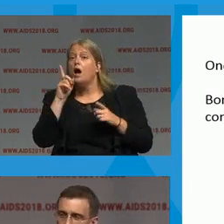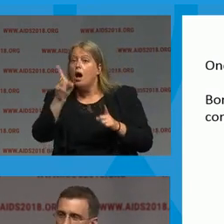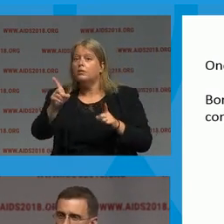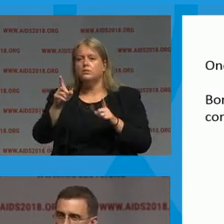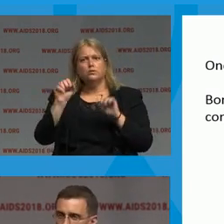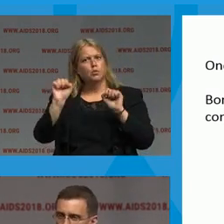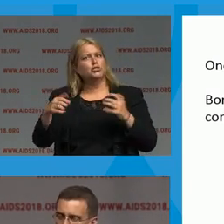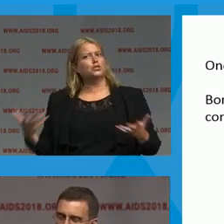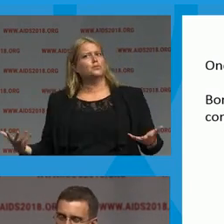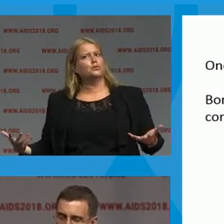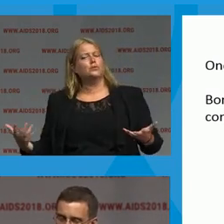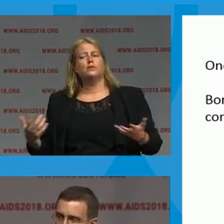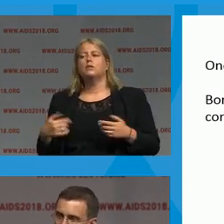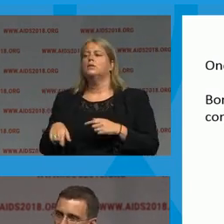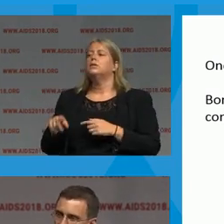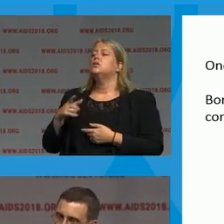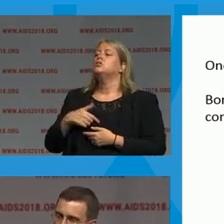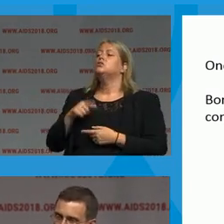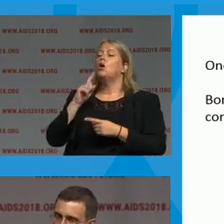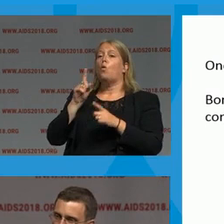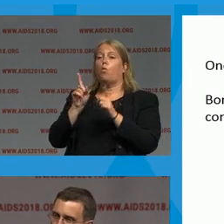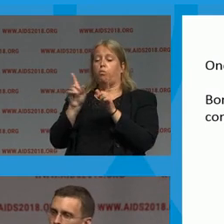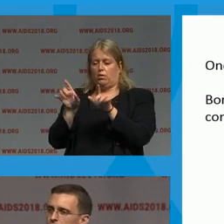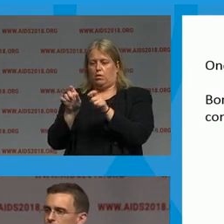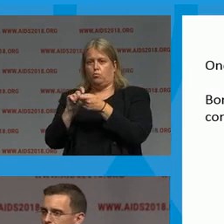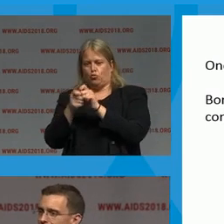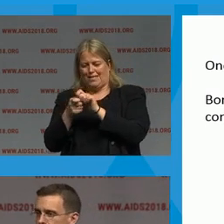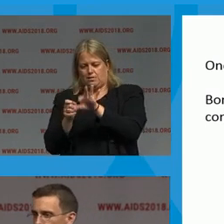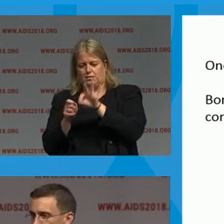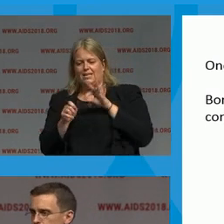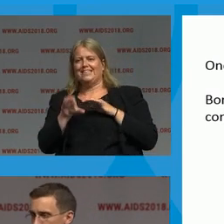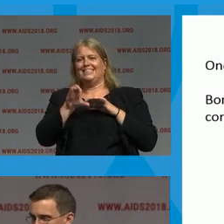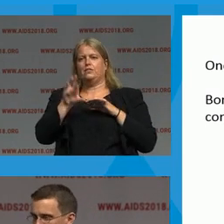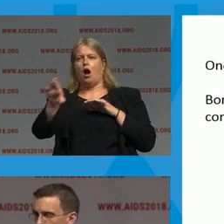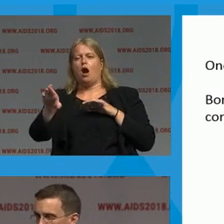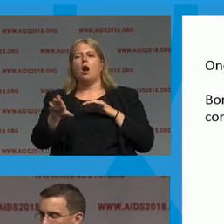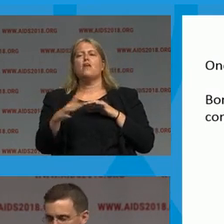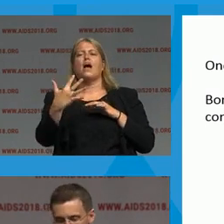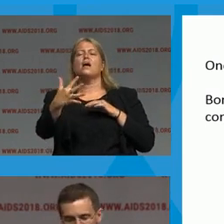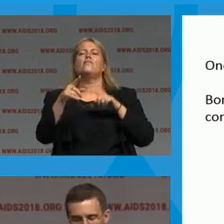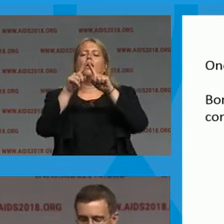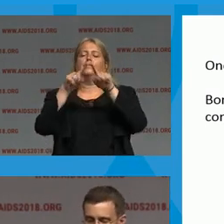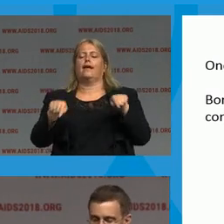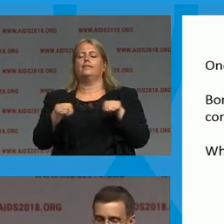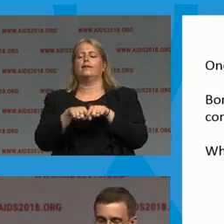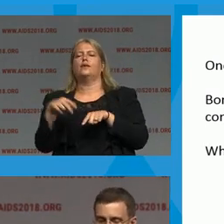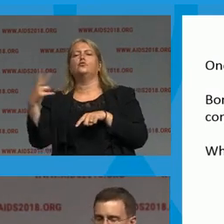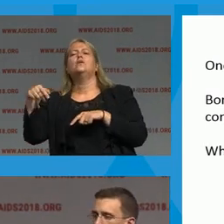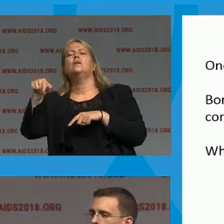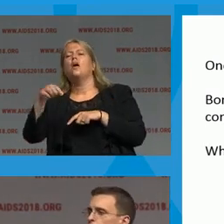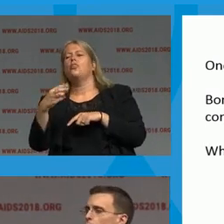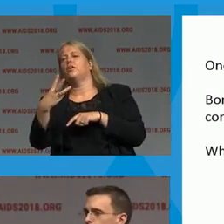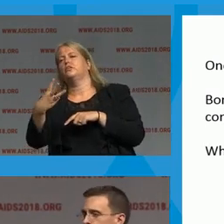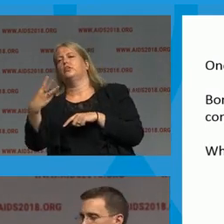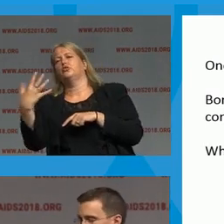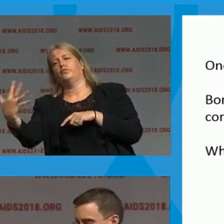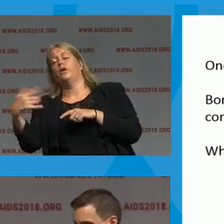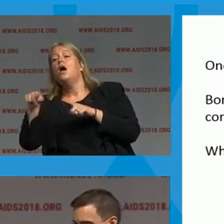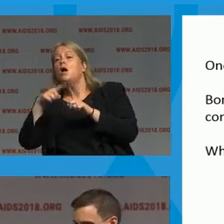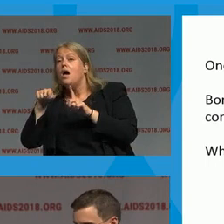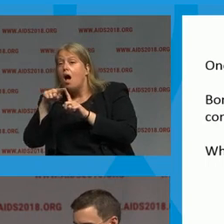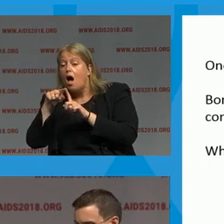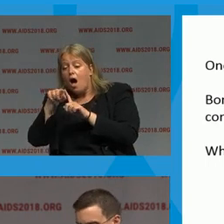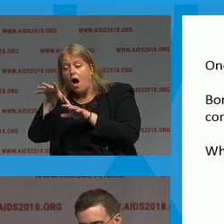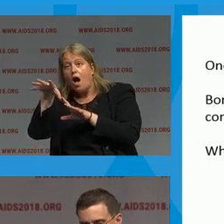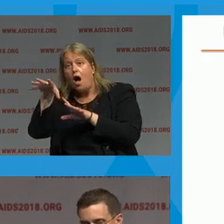was a mutation that we call Ccr5 Delta 32 that makes cells resistant to HIV. So where did this mutation